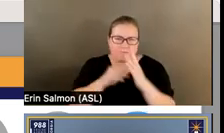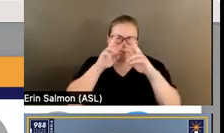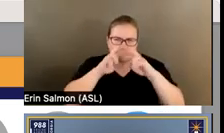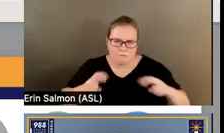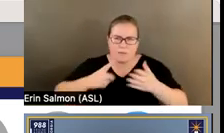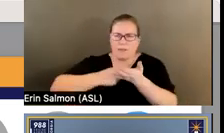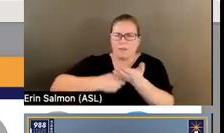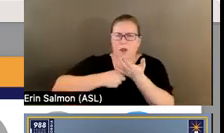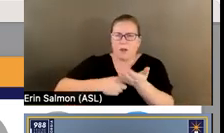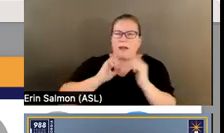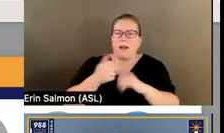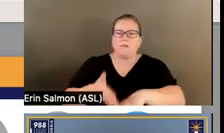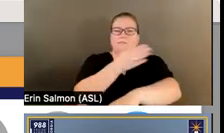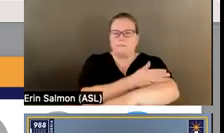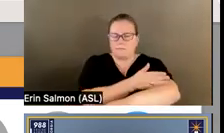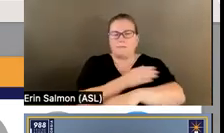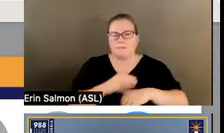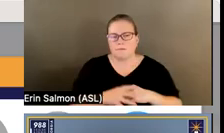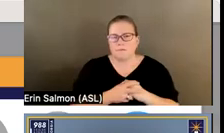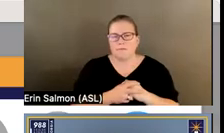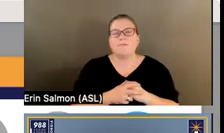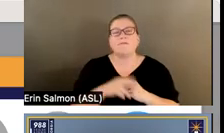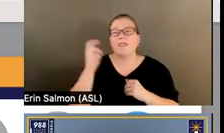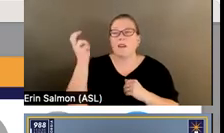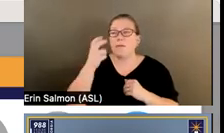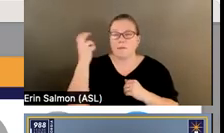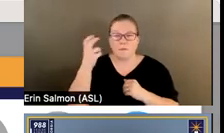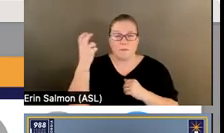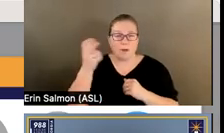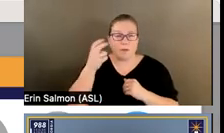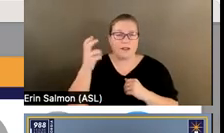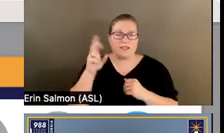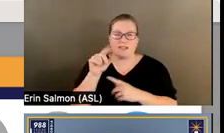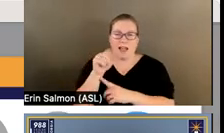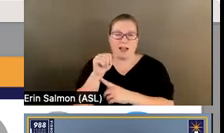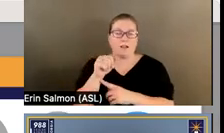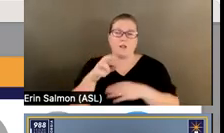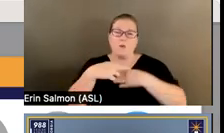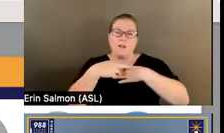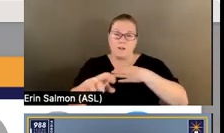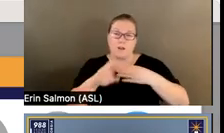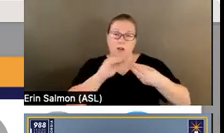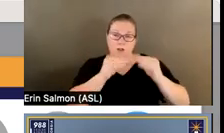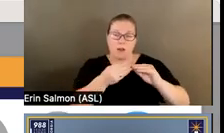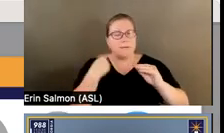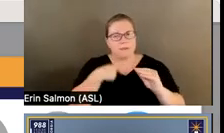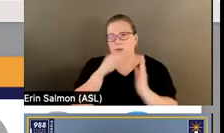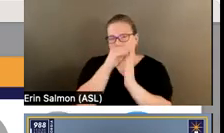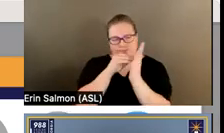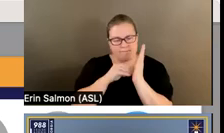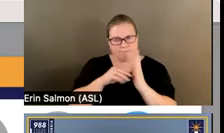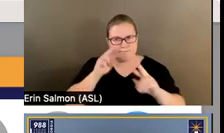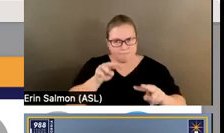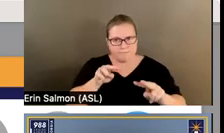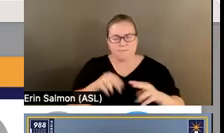mobile crisis data, the referral trends are closely tracking the GCAL calls. One other